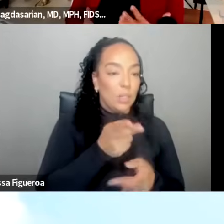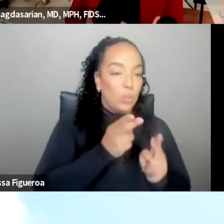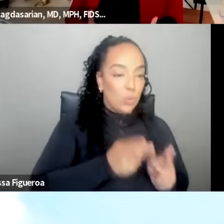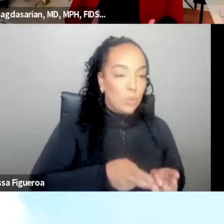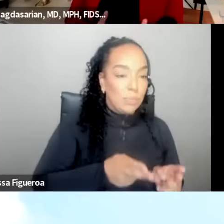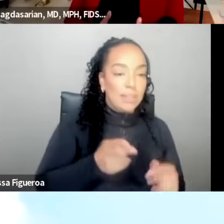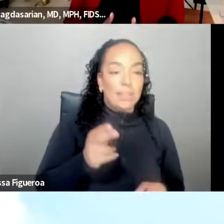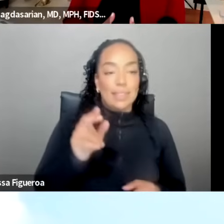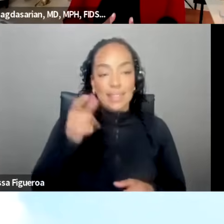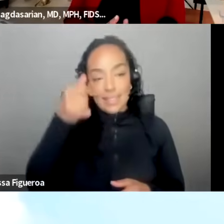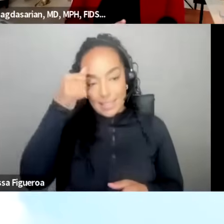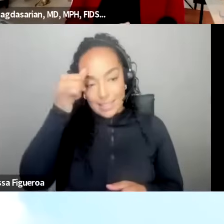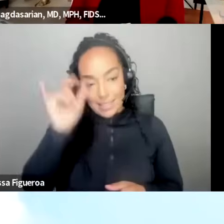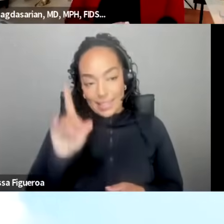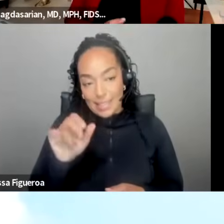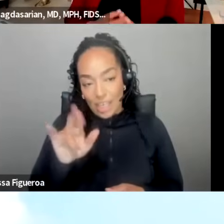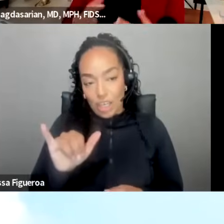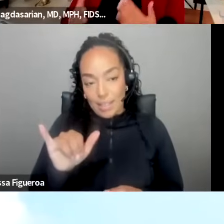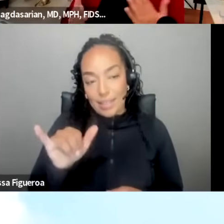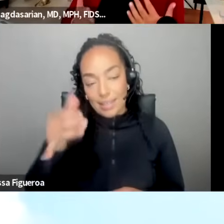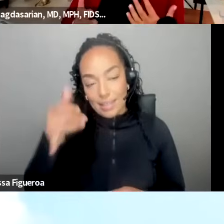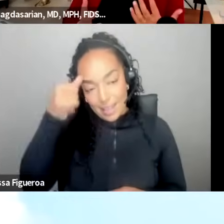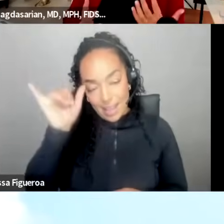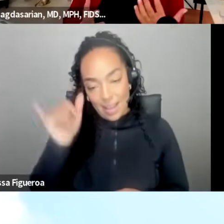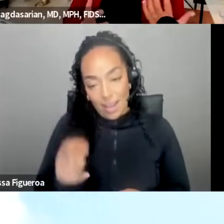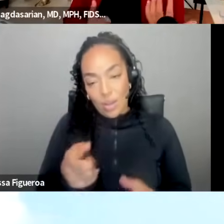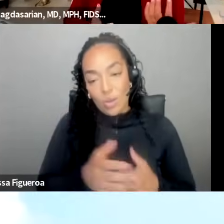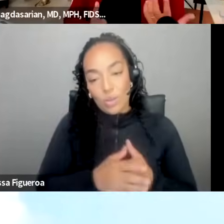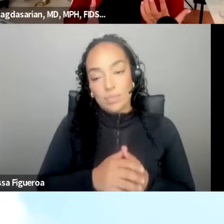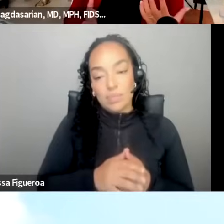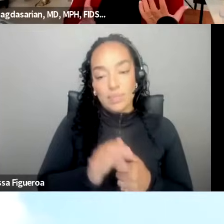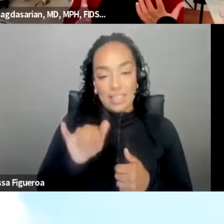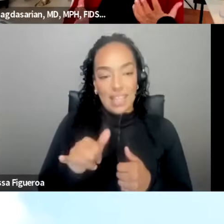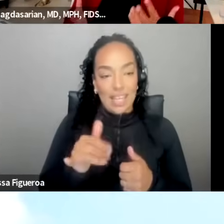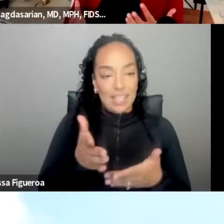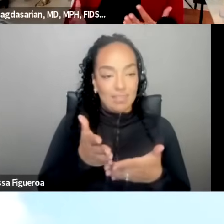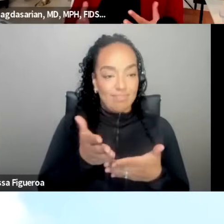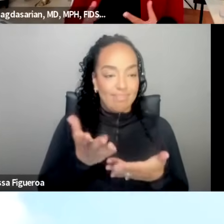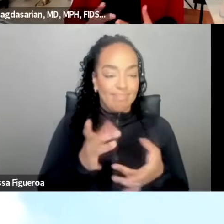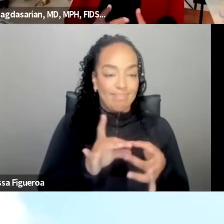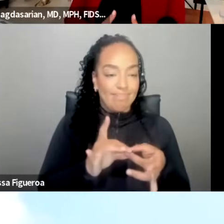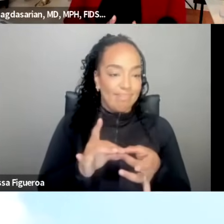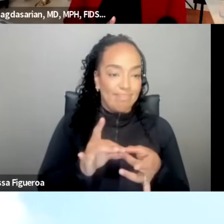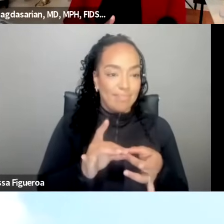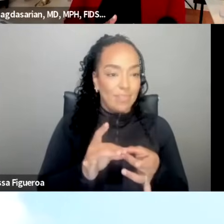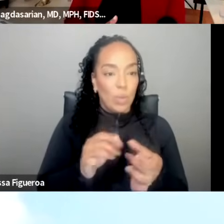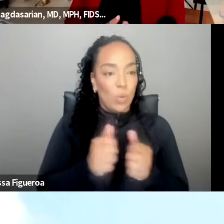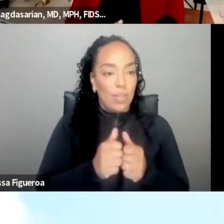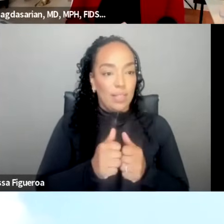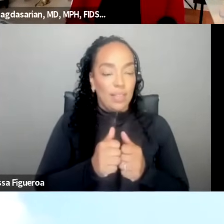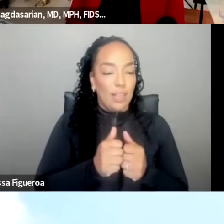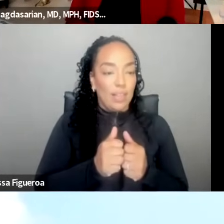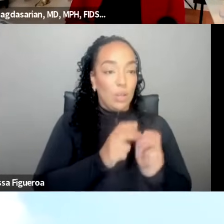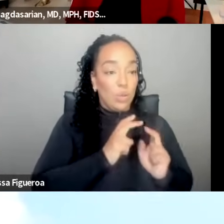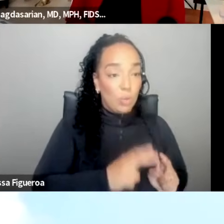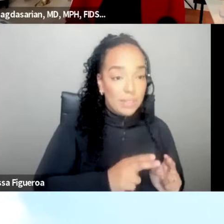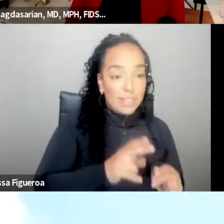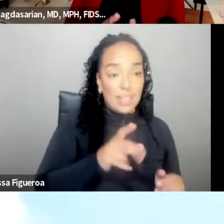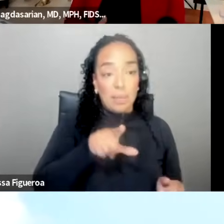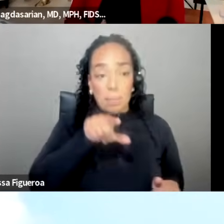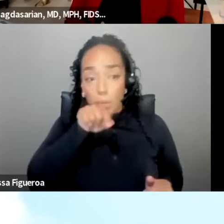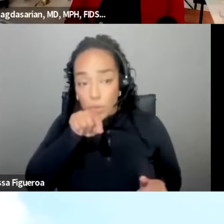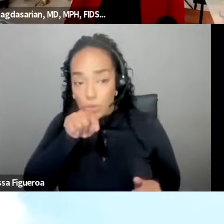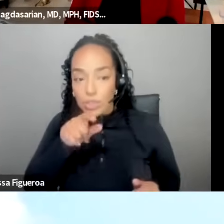after most of what we have learned has been this interaction between humans and poultry. I'm wondering, as we talk about